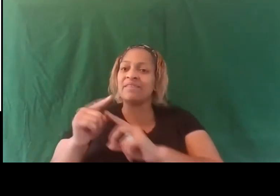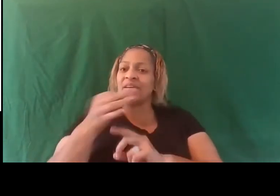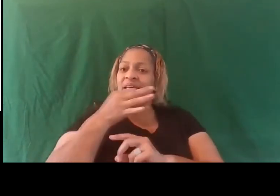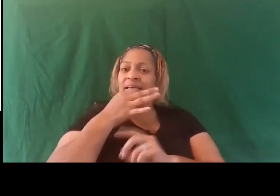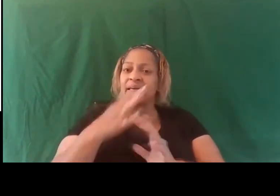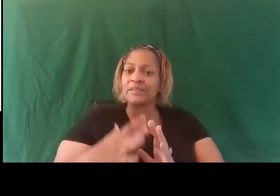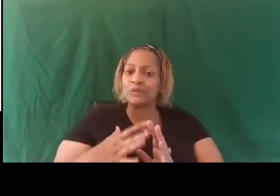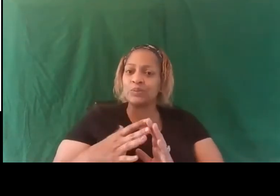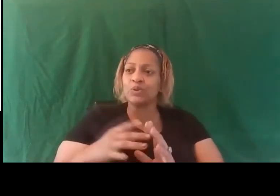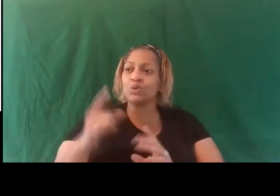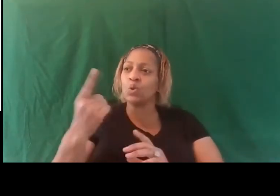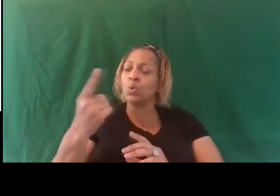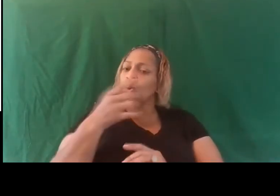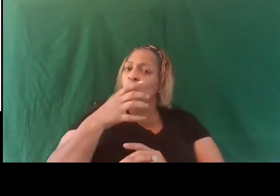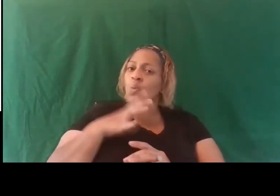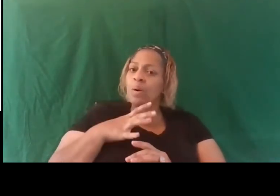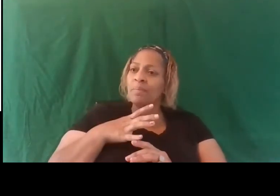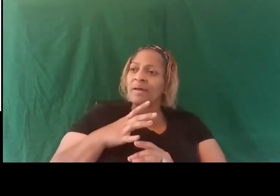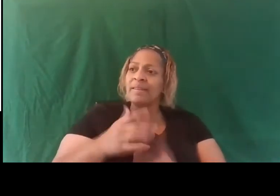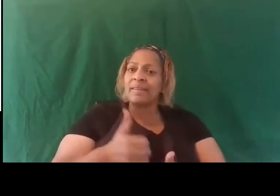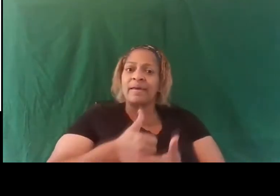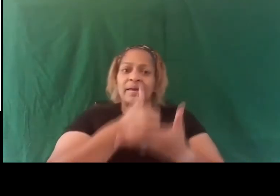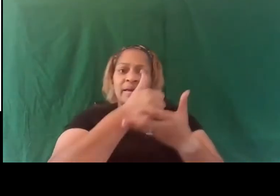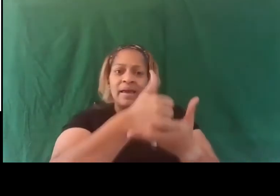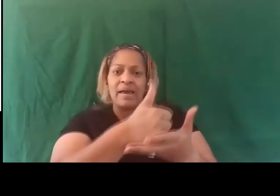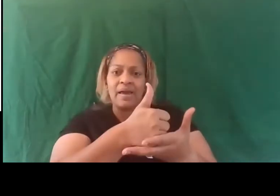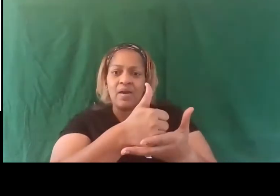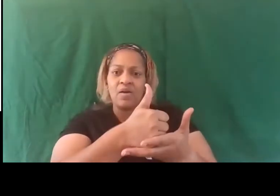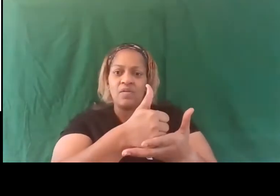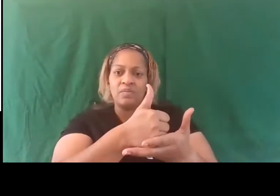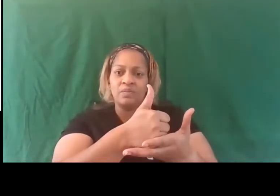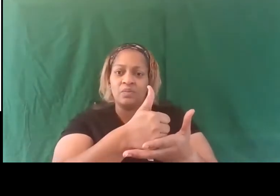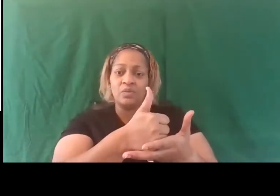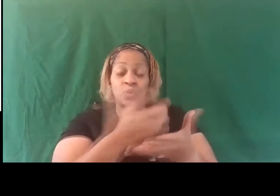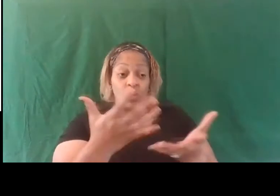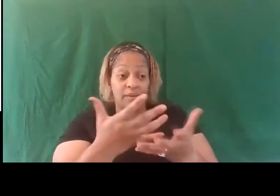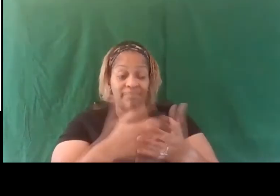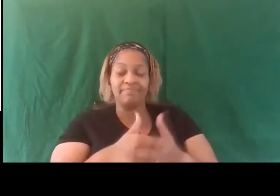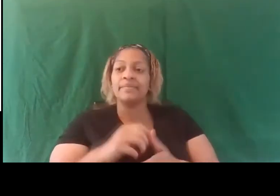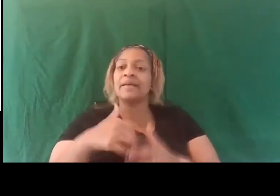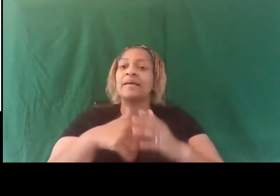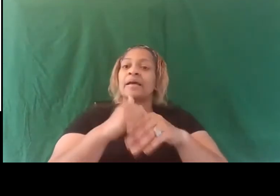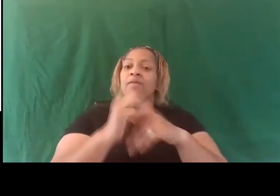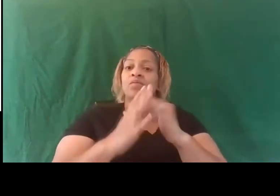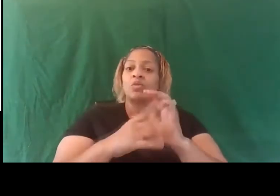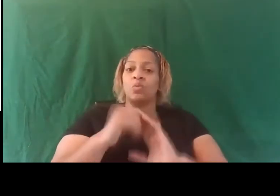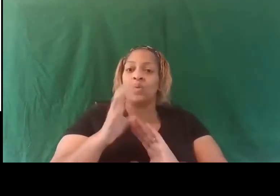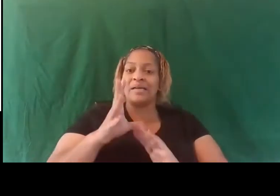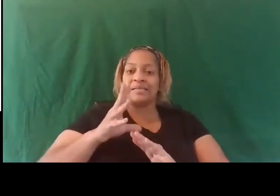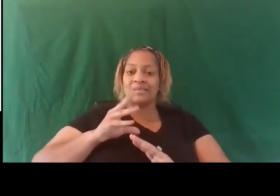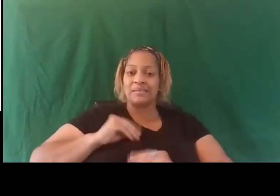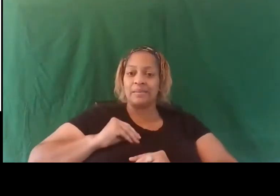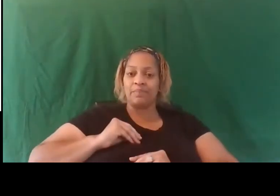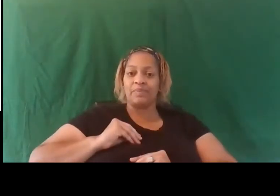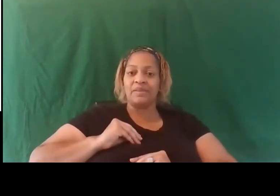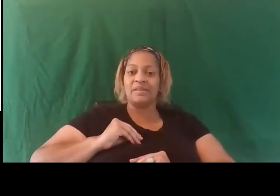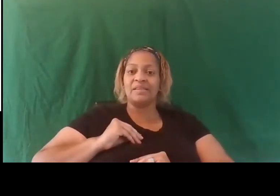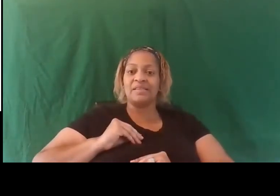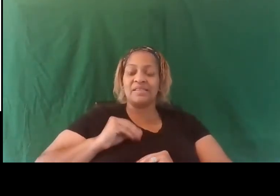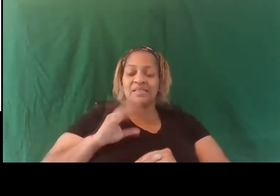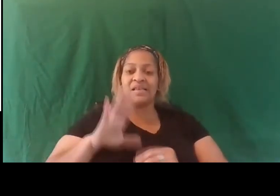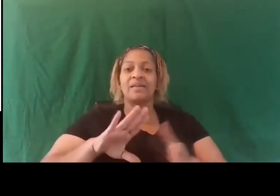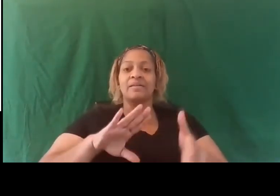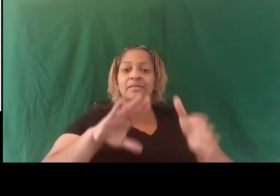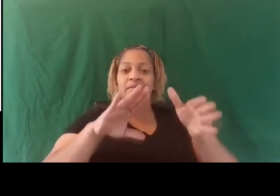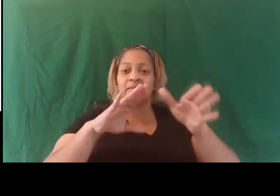one woman is helping her initially to get comfortable with the idea of death, because the fear of death